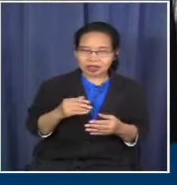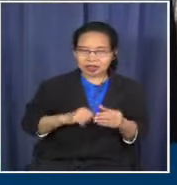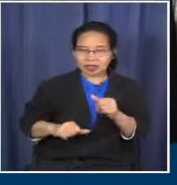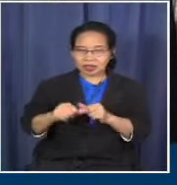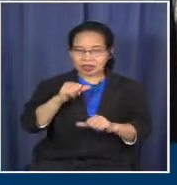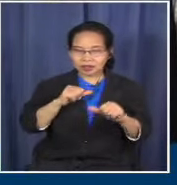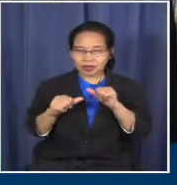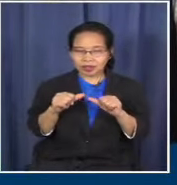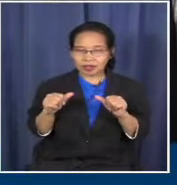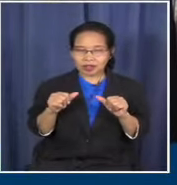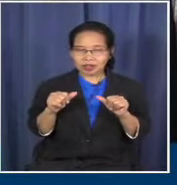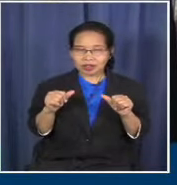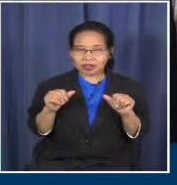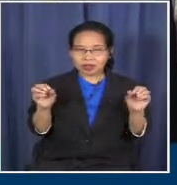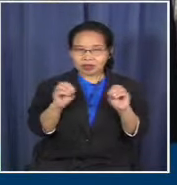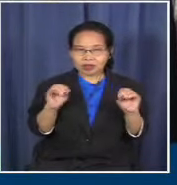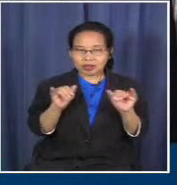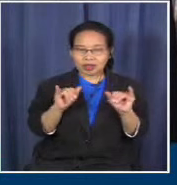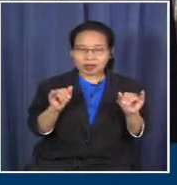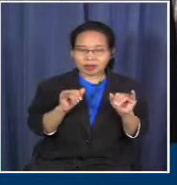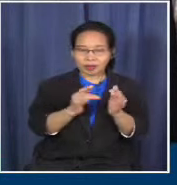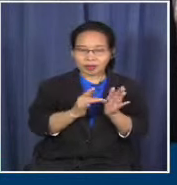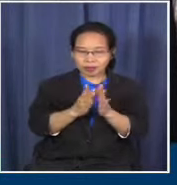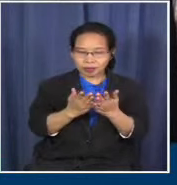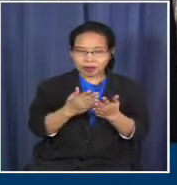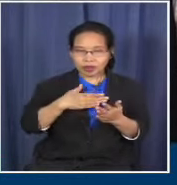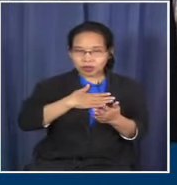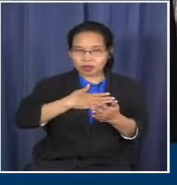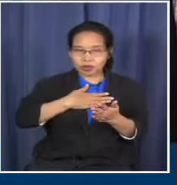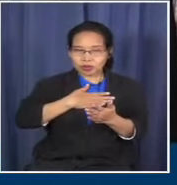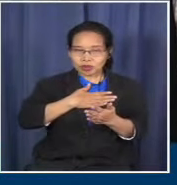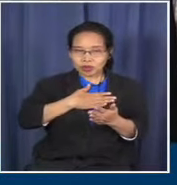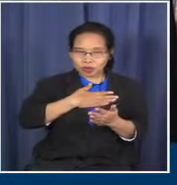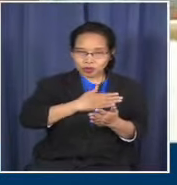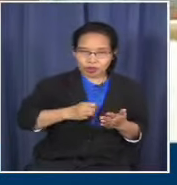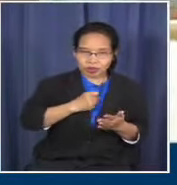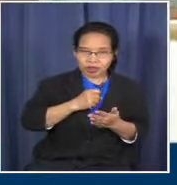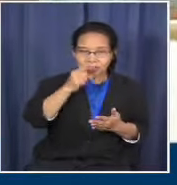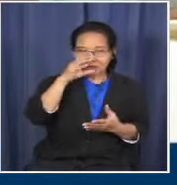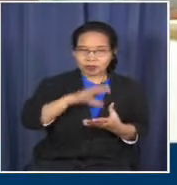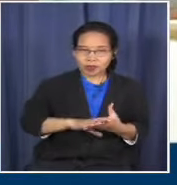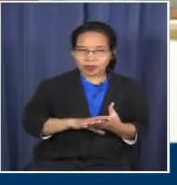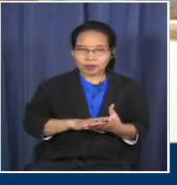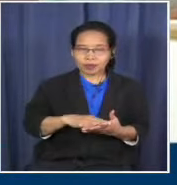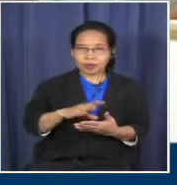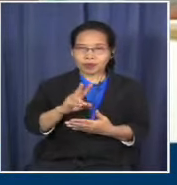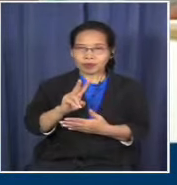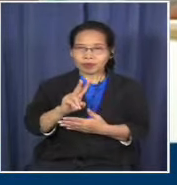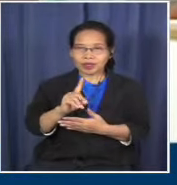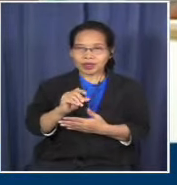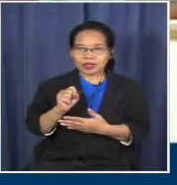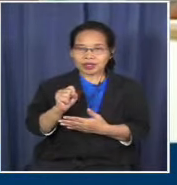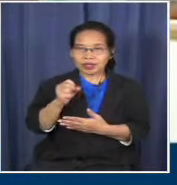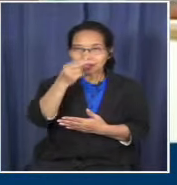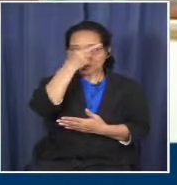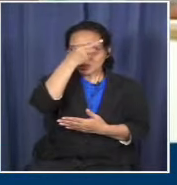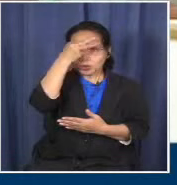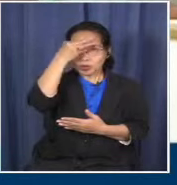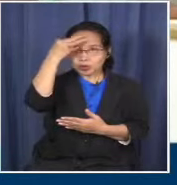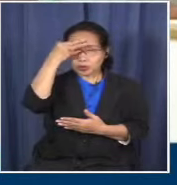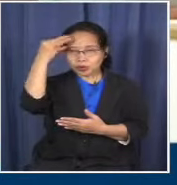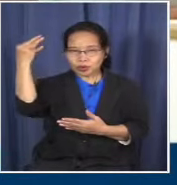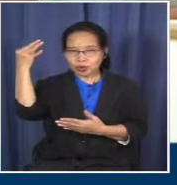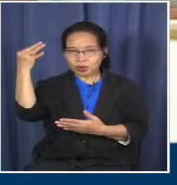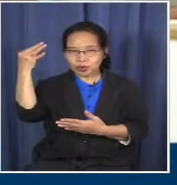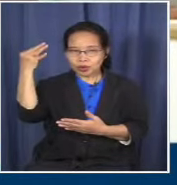spiritually, materially, scientifically. The Bible is like no other.